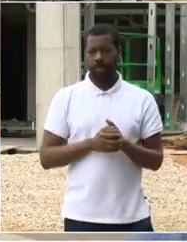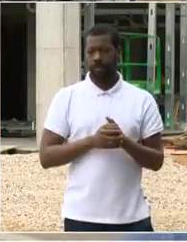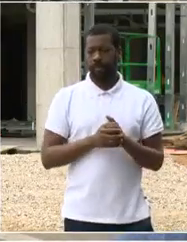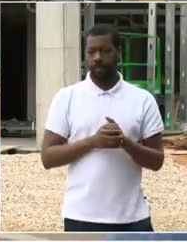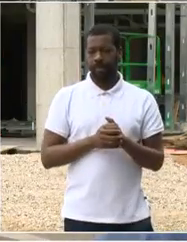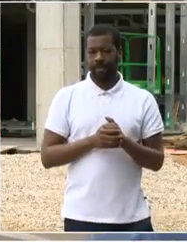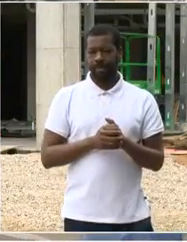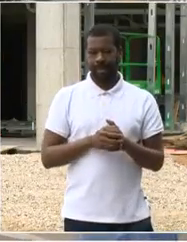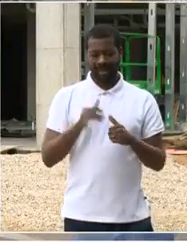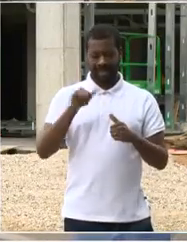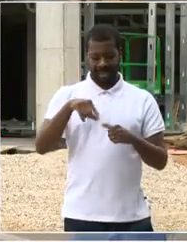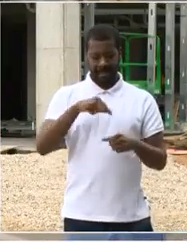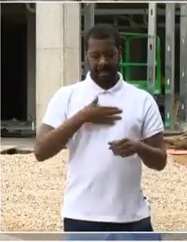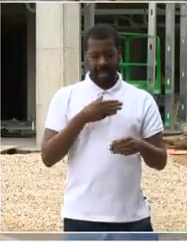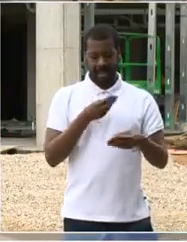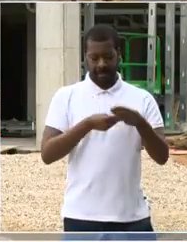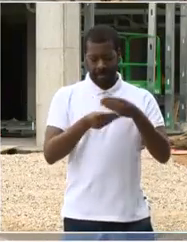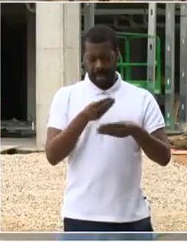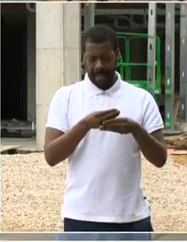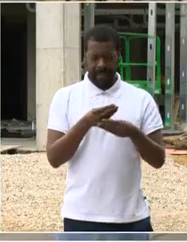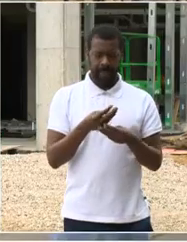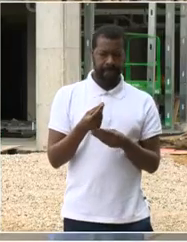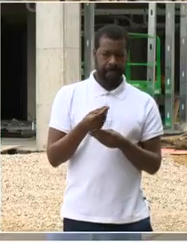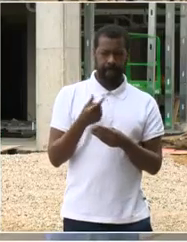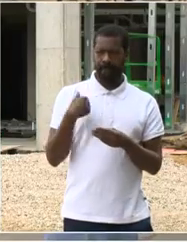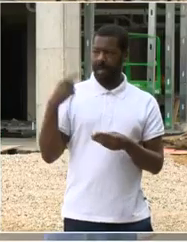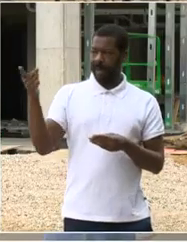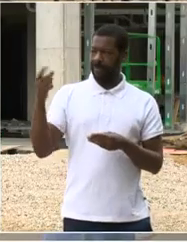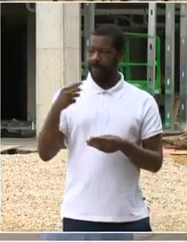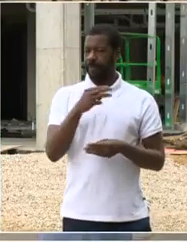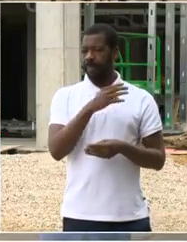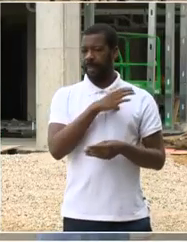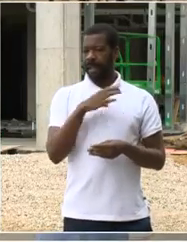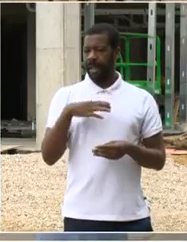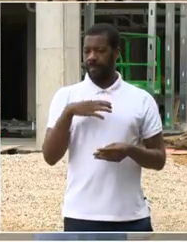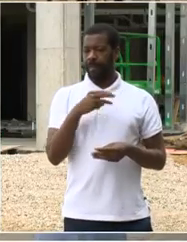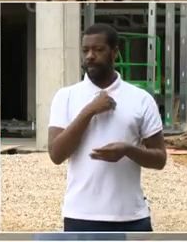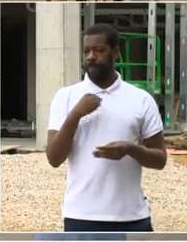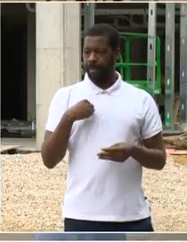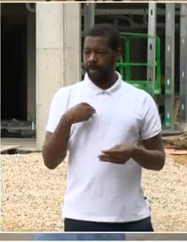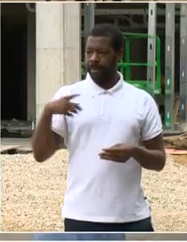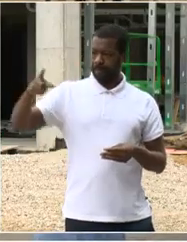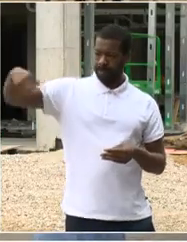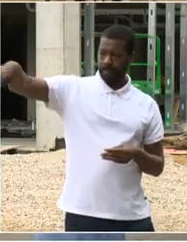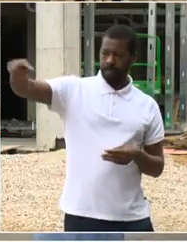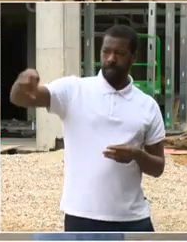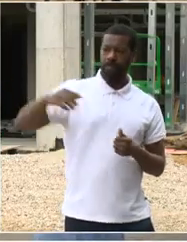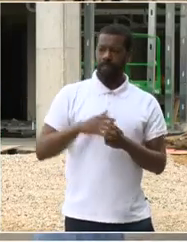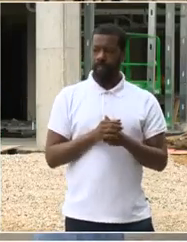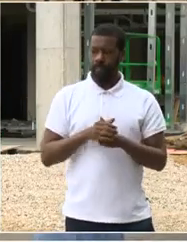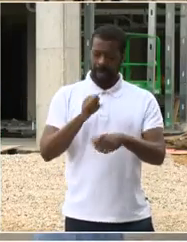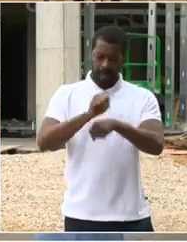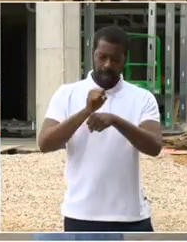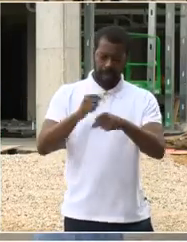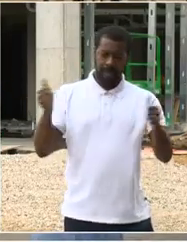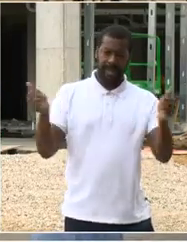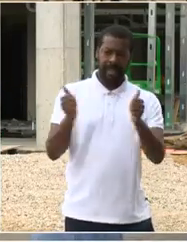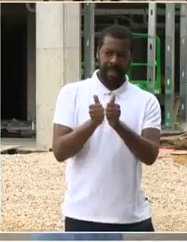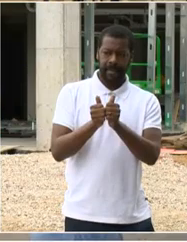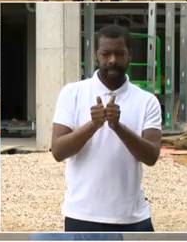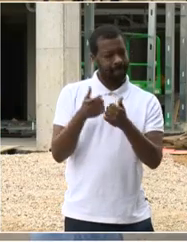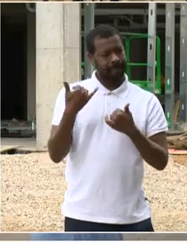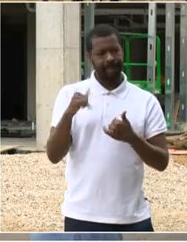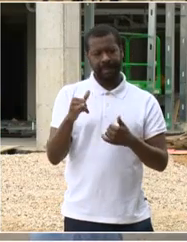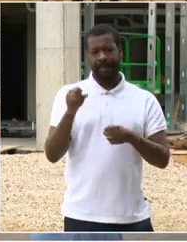going to do in this budget. So Councilmember Bonds knows well, as much as we've done, we still have a